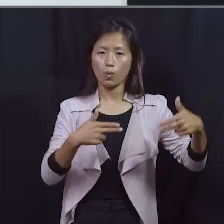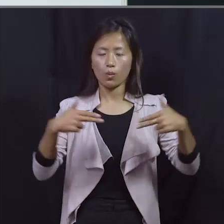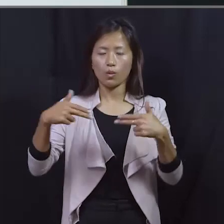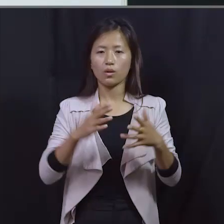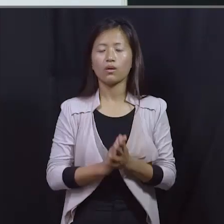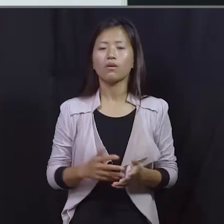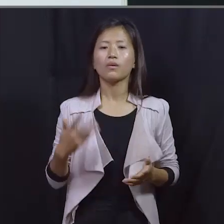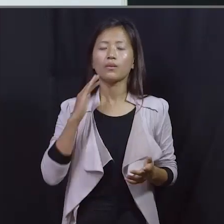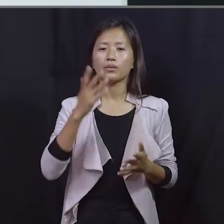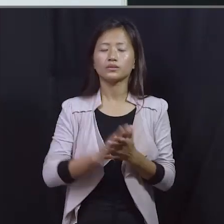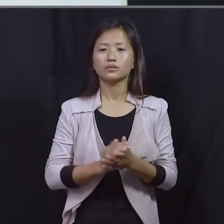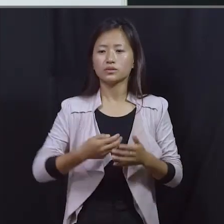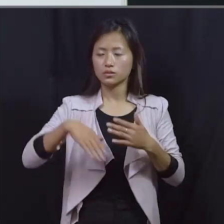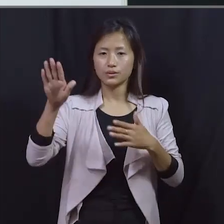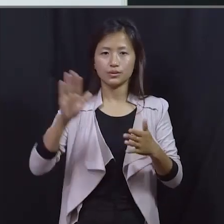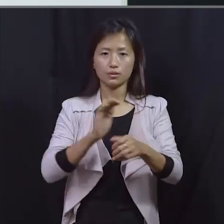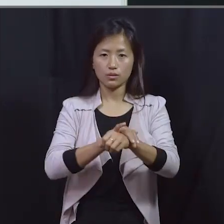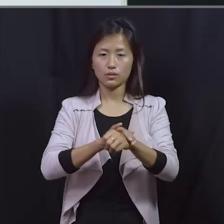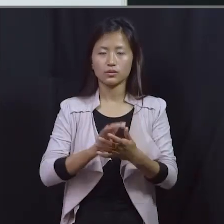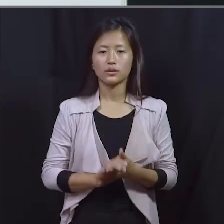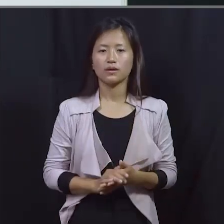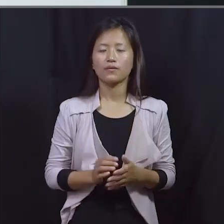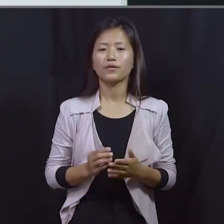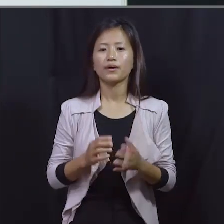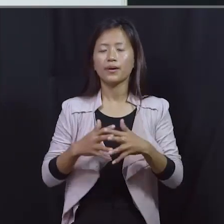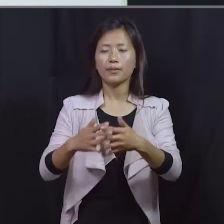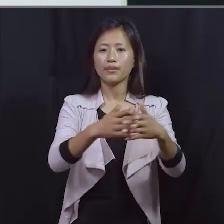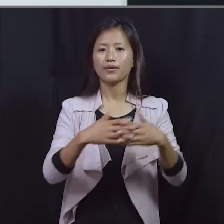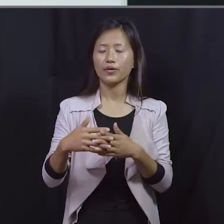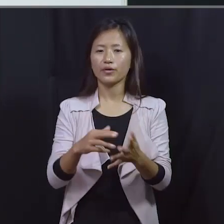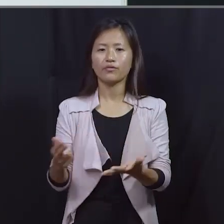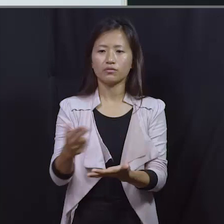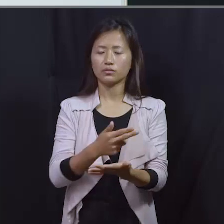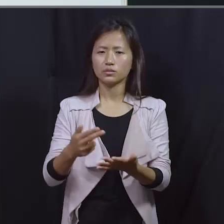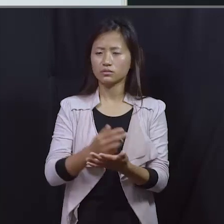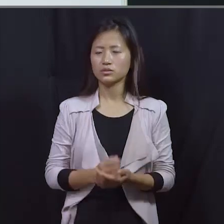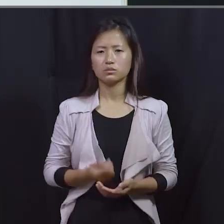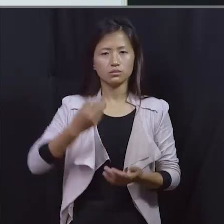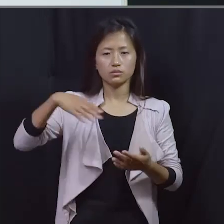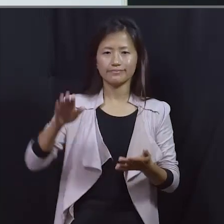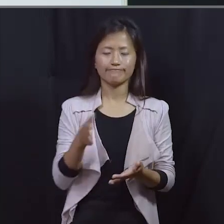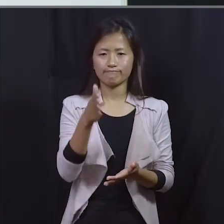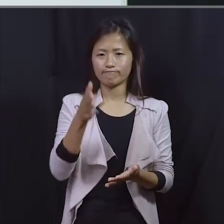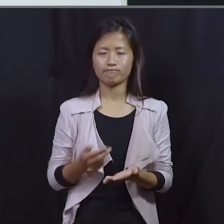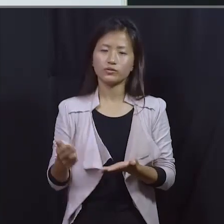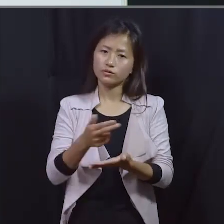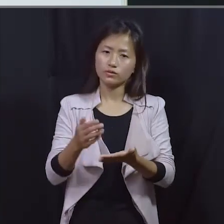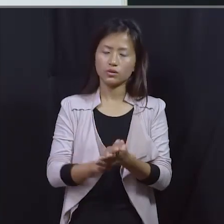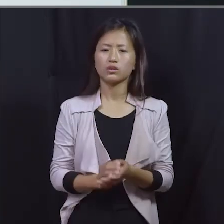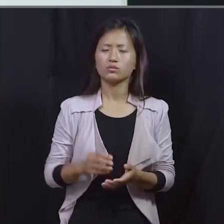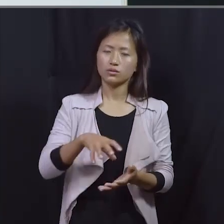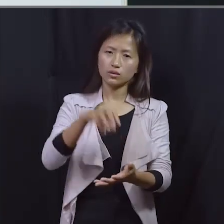on, then the American farmers, they cannot go to the fields, to the farm to cultivate